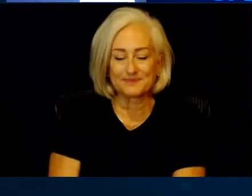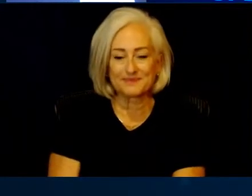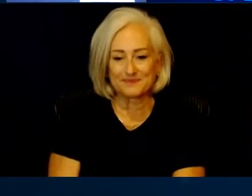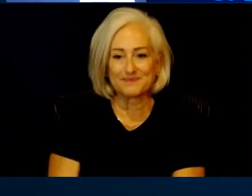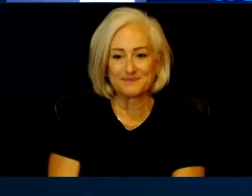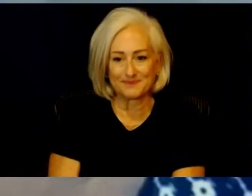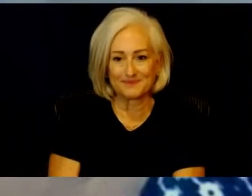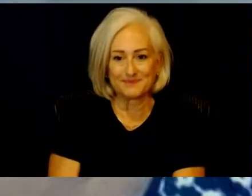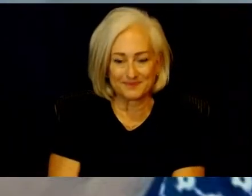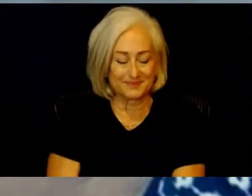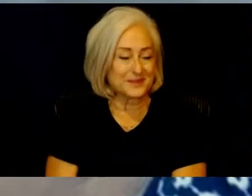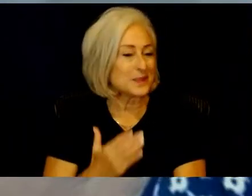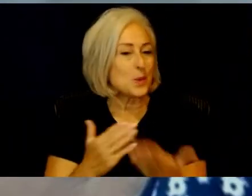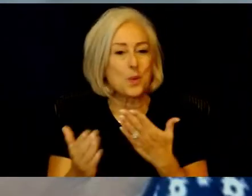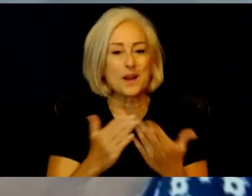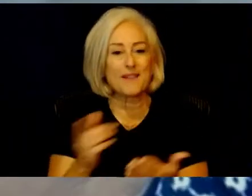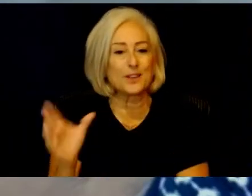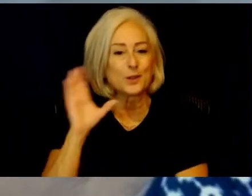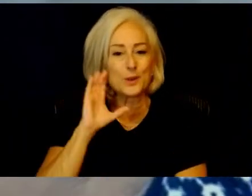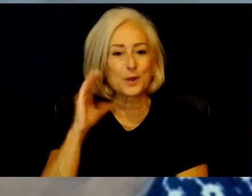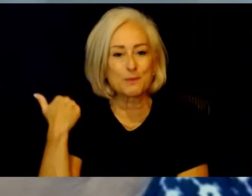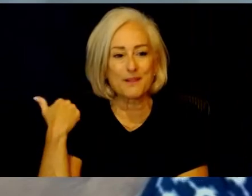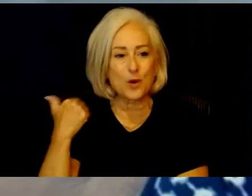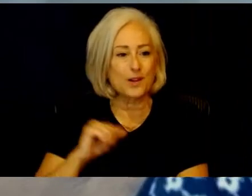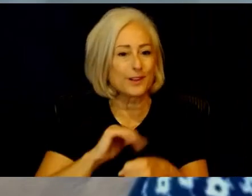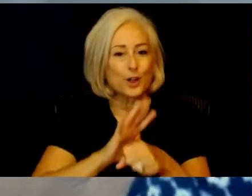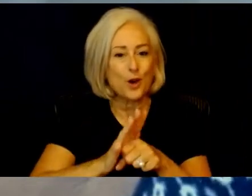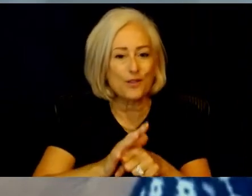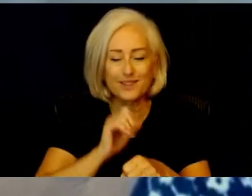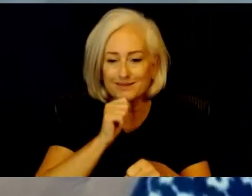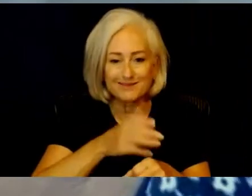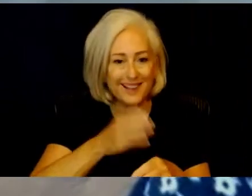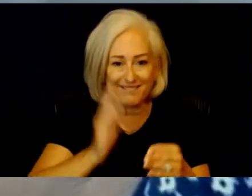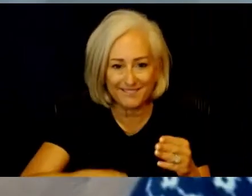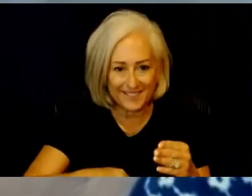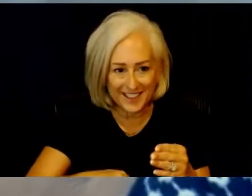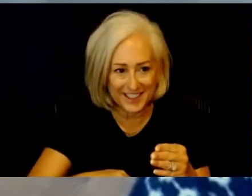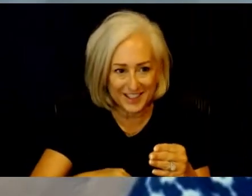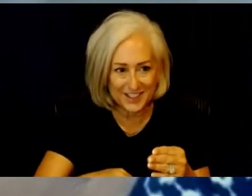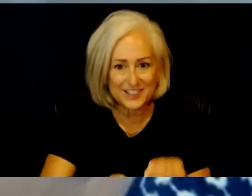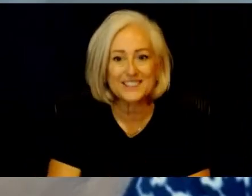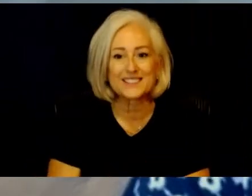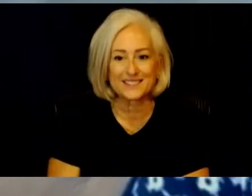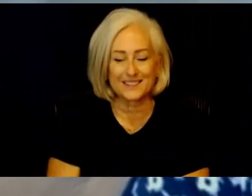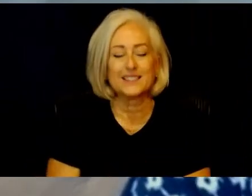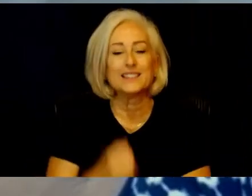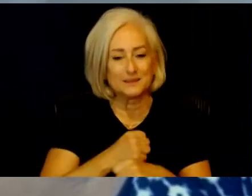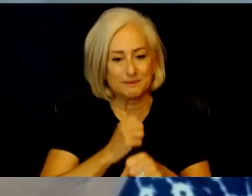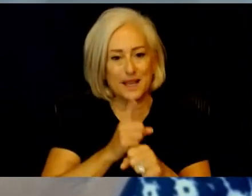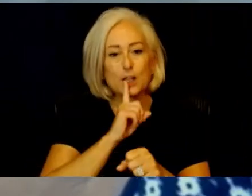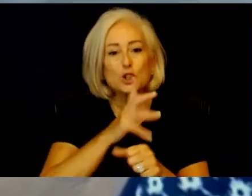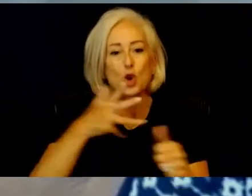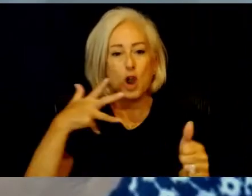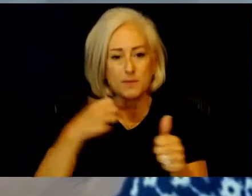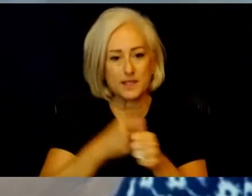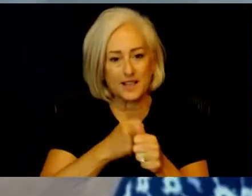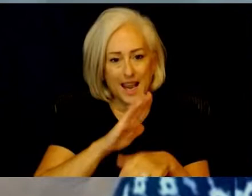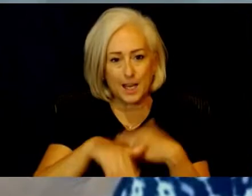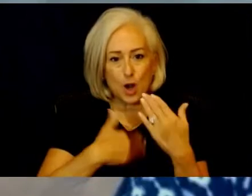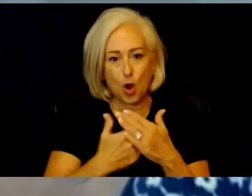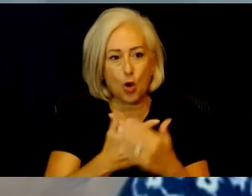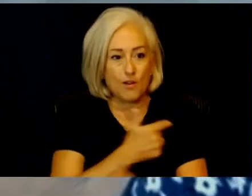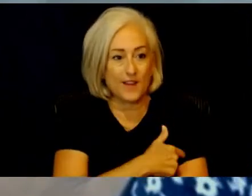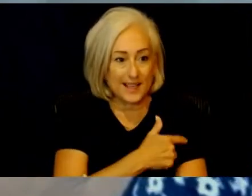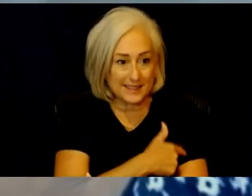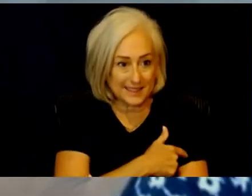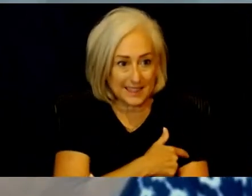Despite what you may have heard, COVID is not over. We, of course, want you to be fully up to date on your vaccines and maybe take some